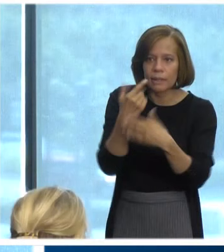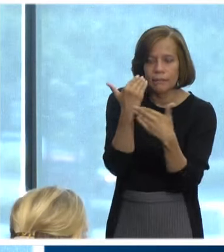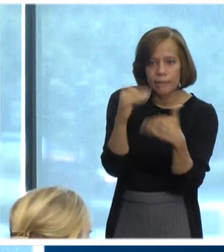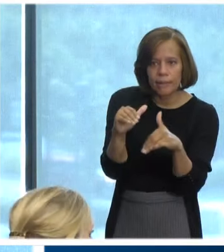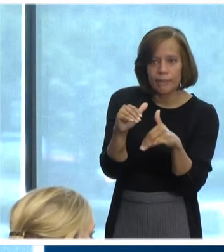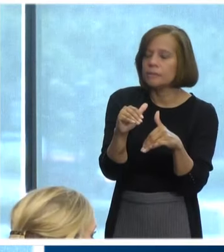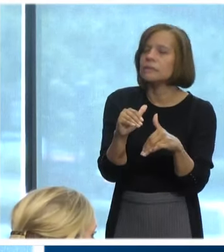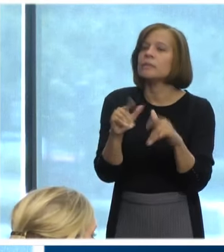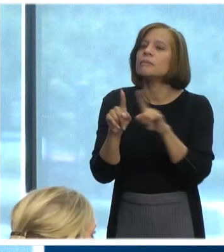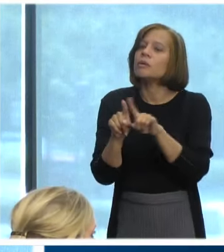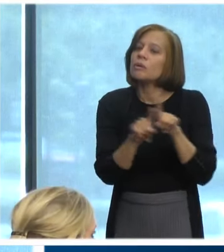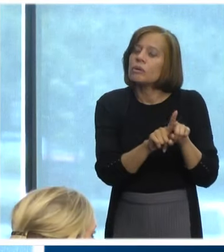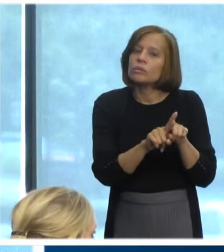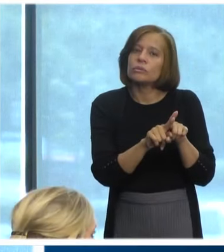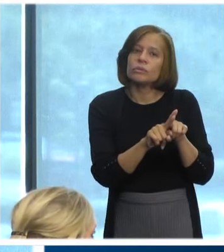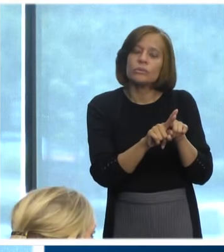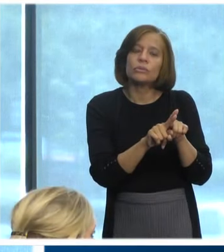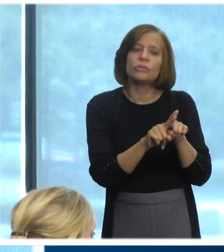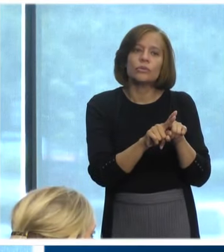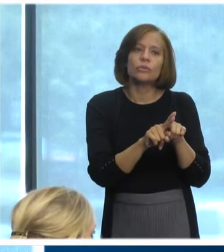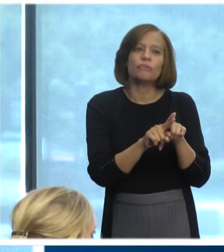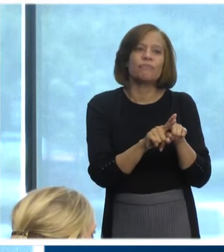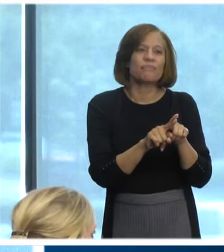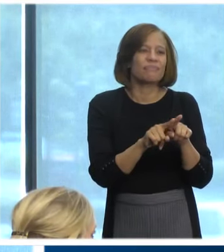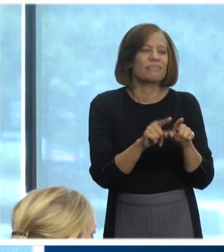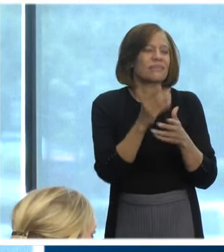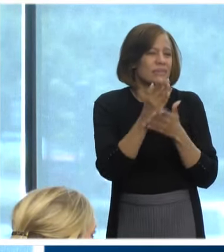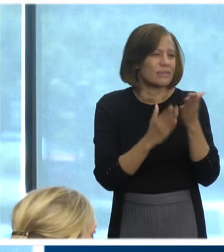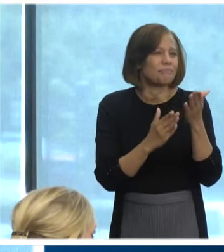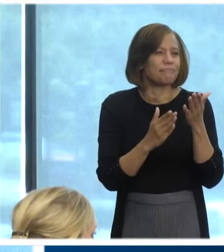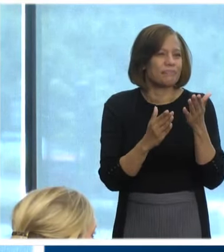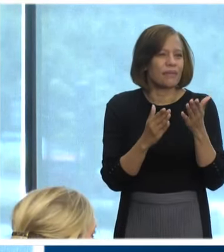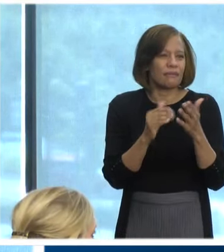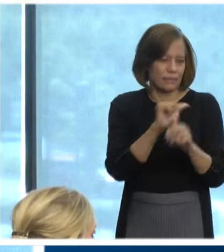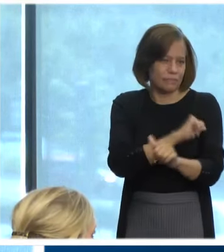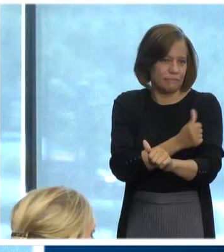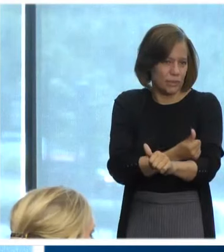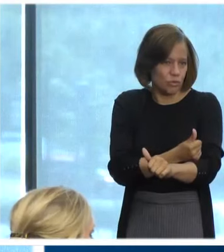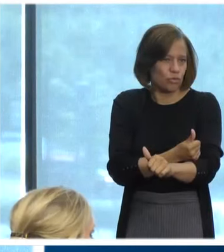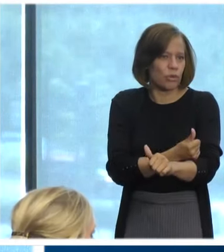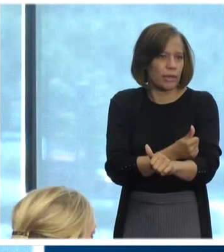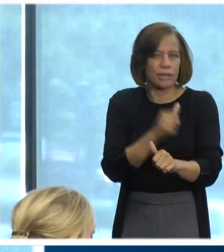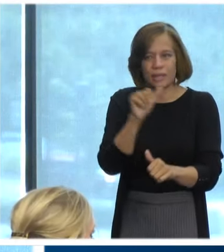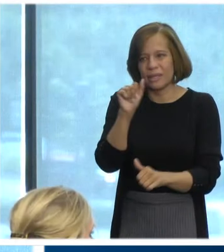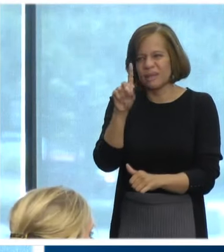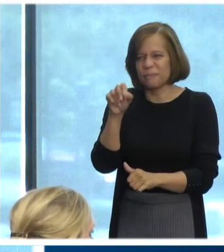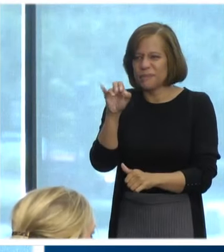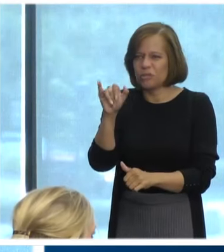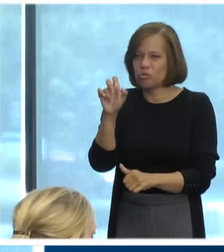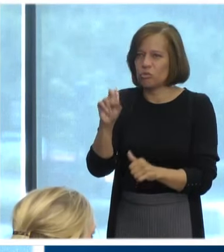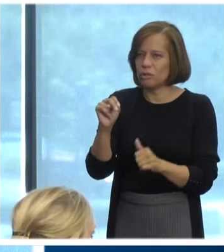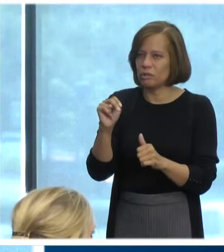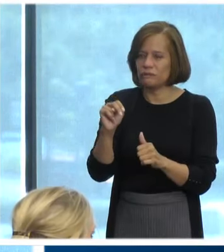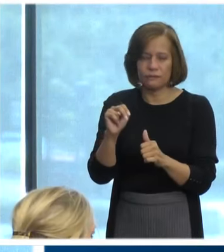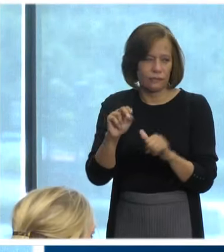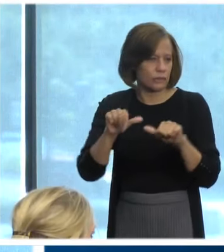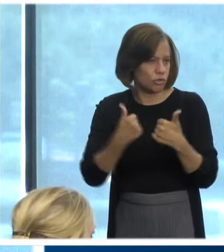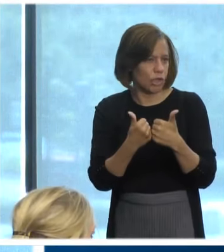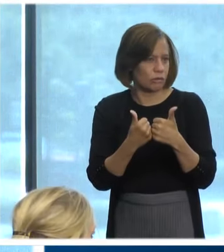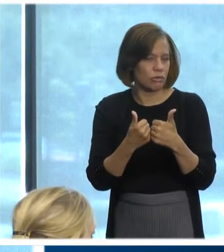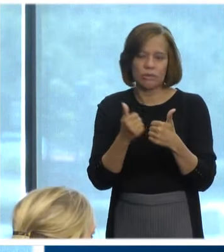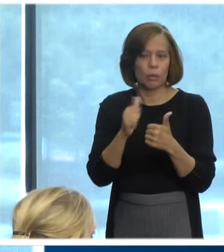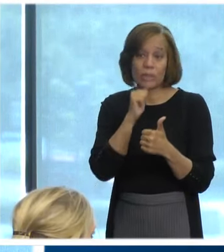but also eliminating some of the administrative challenges that we faced would